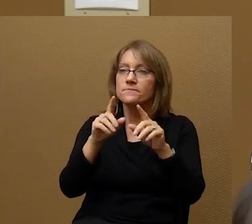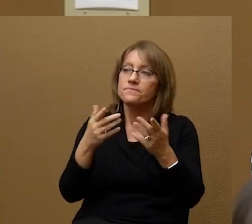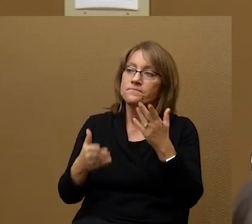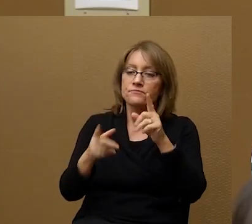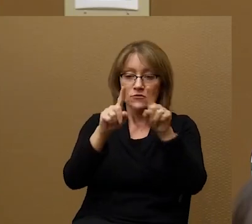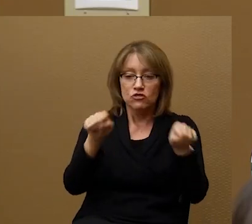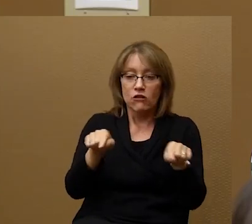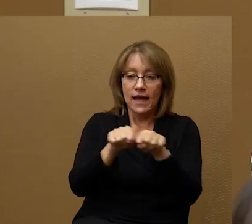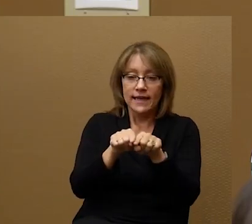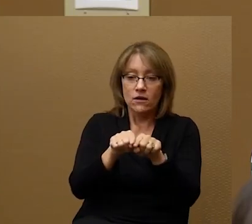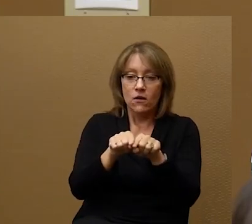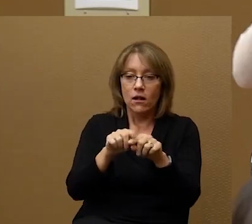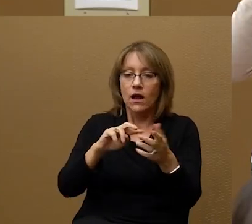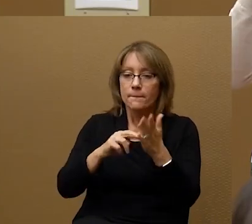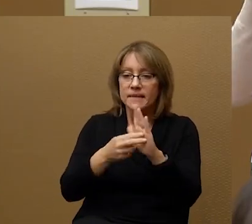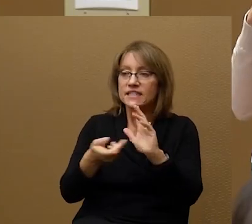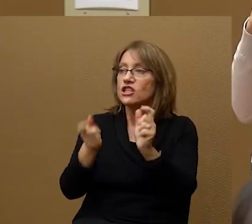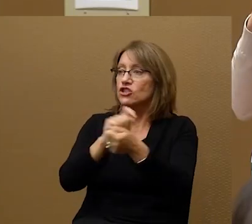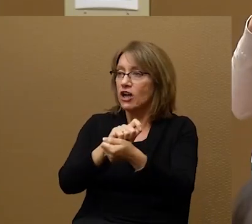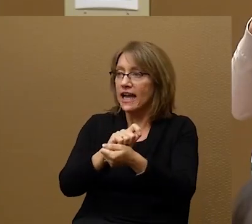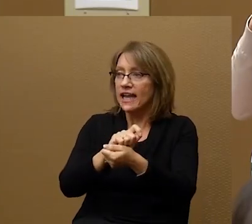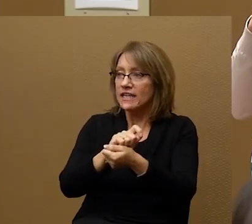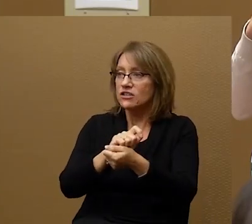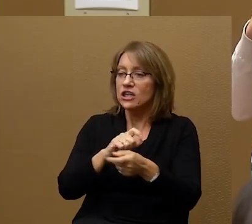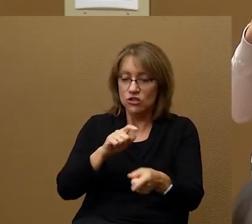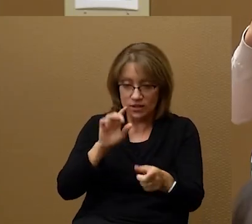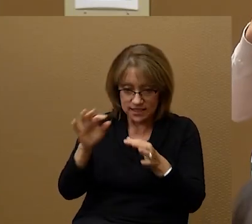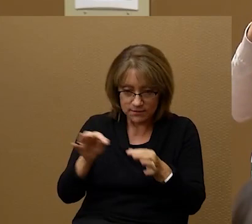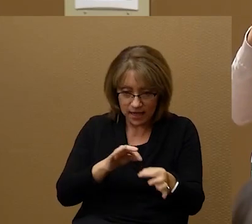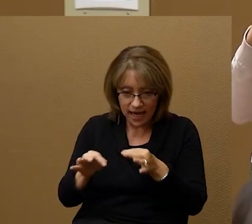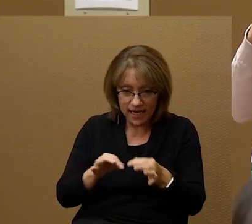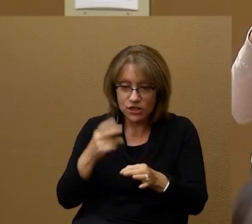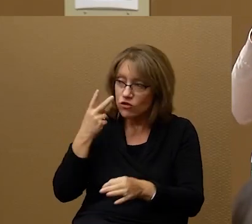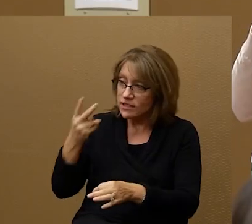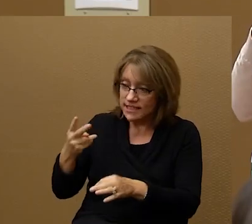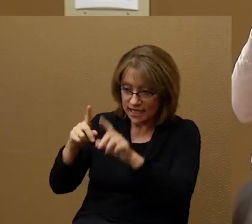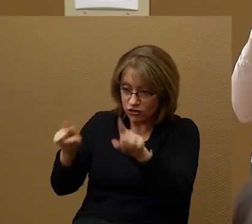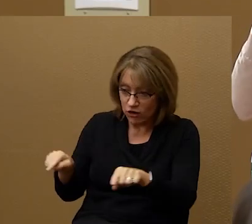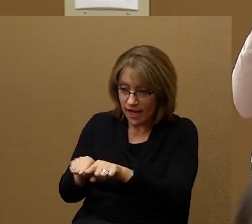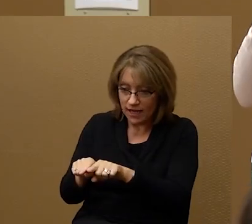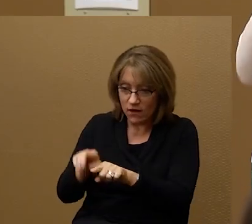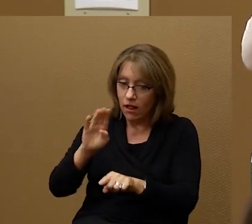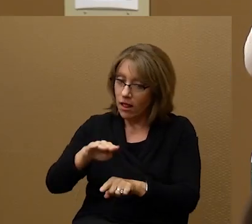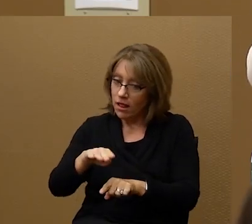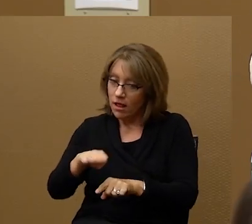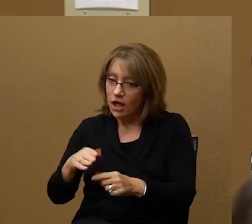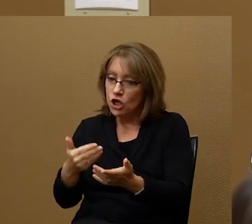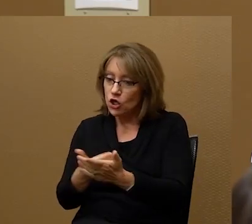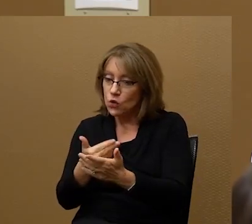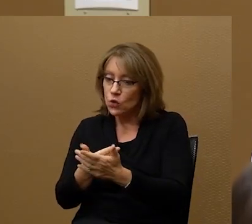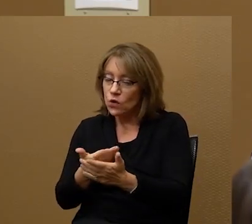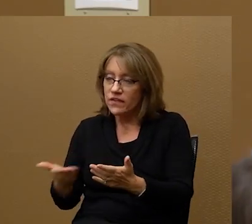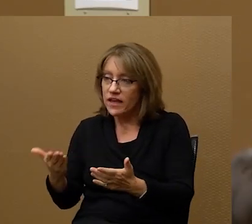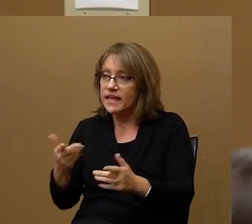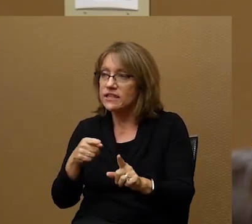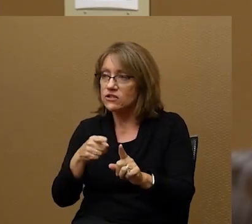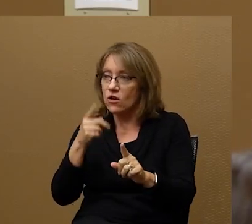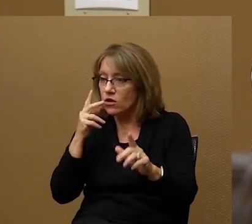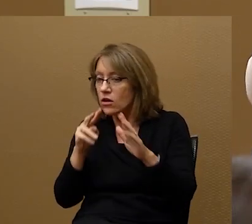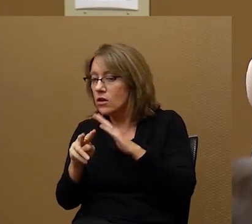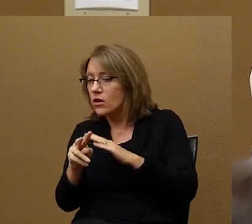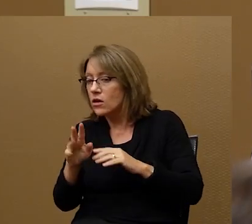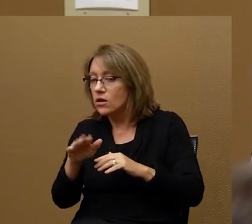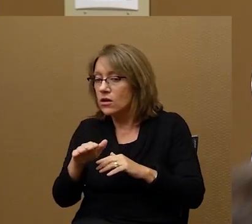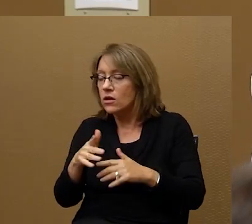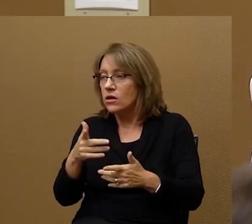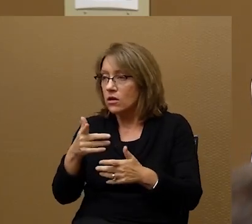triangle means change, and then you explain what that change is. When you get to that point, you're kind of foreshadowing